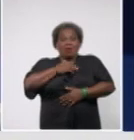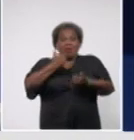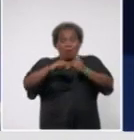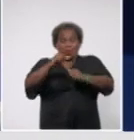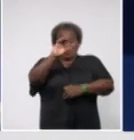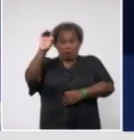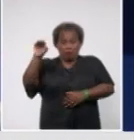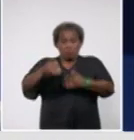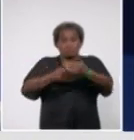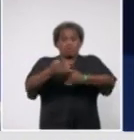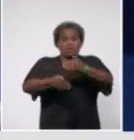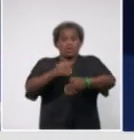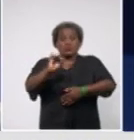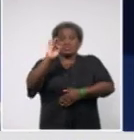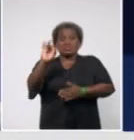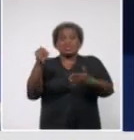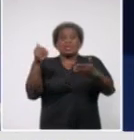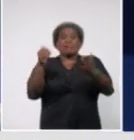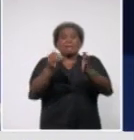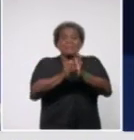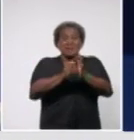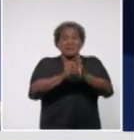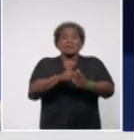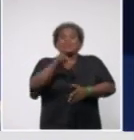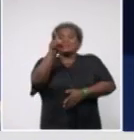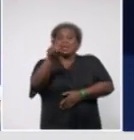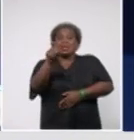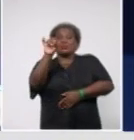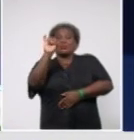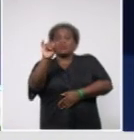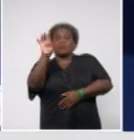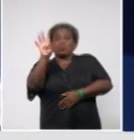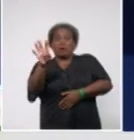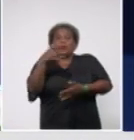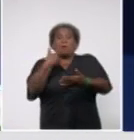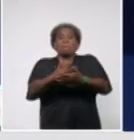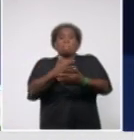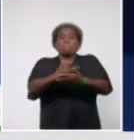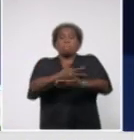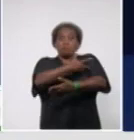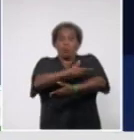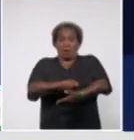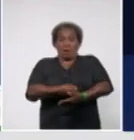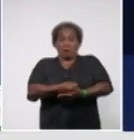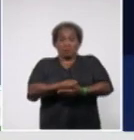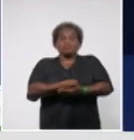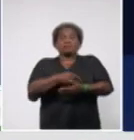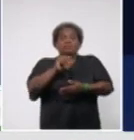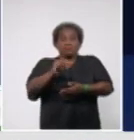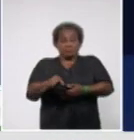Yesterday, we finally managed to process over 7,000 samples,